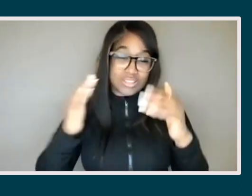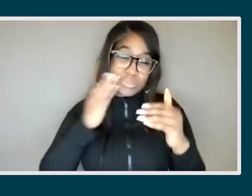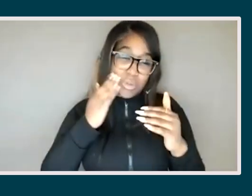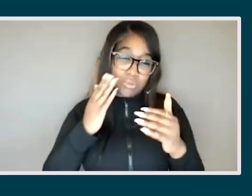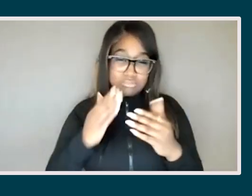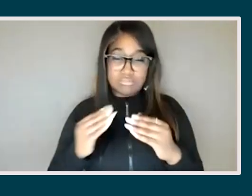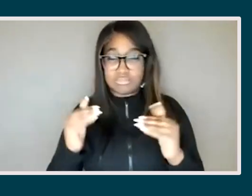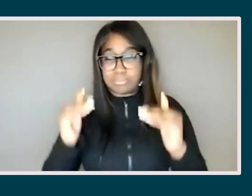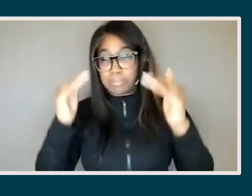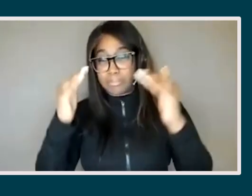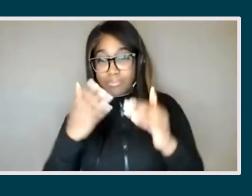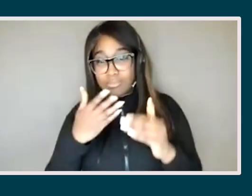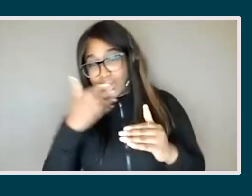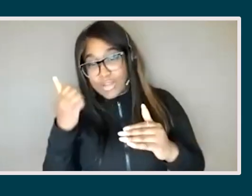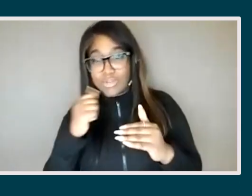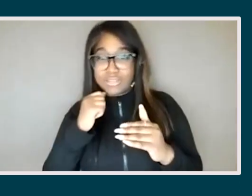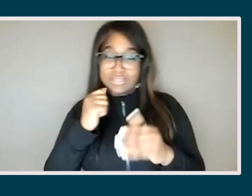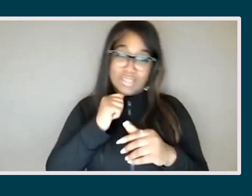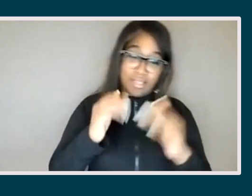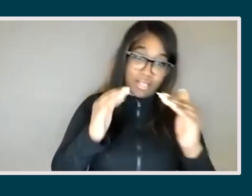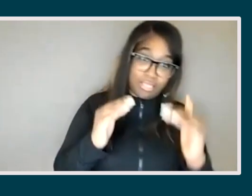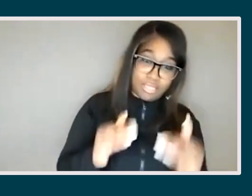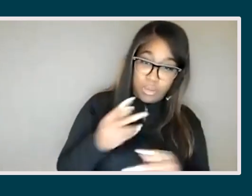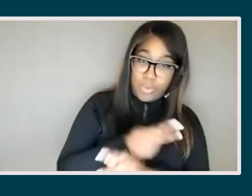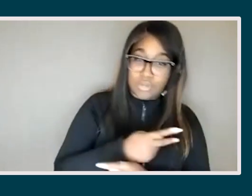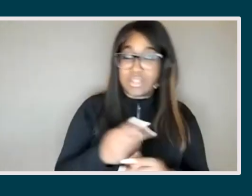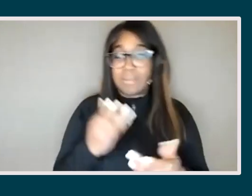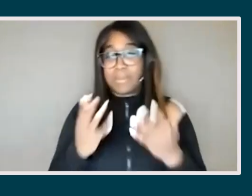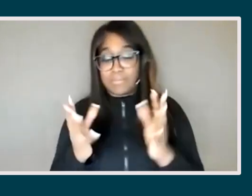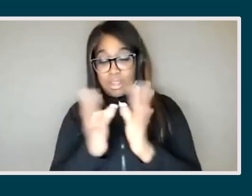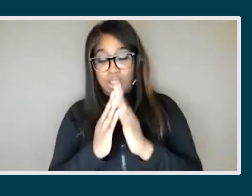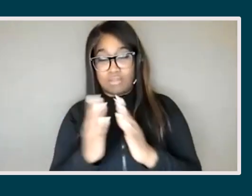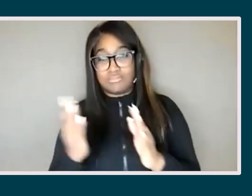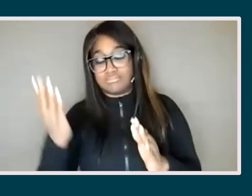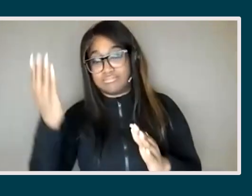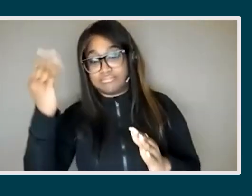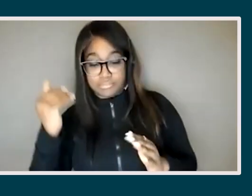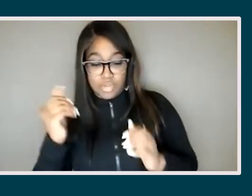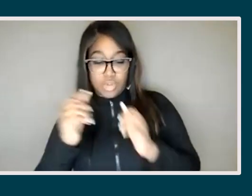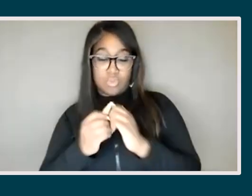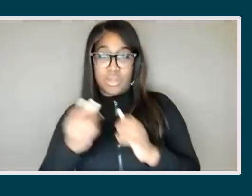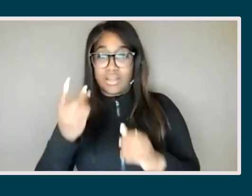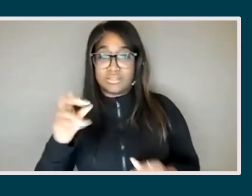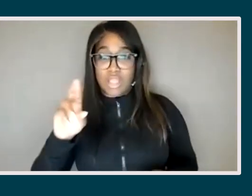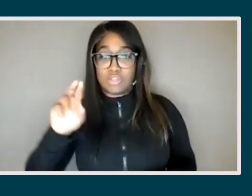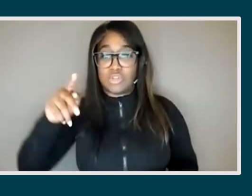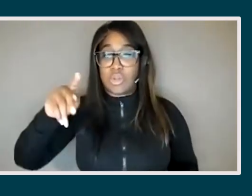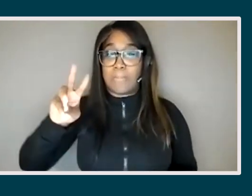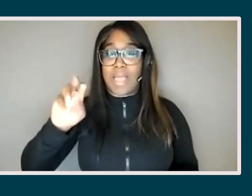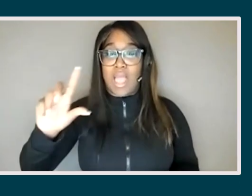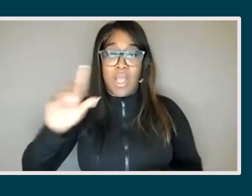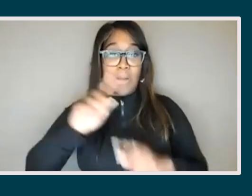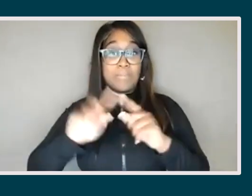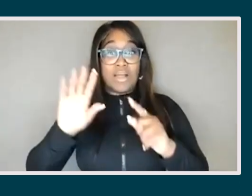was at last week, where one of the speakers, and it might have been Dr. Powell, I'm not sure, but somebody said the arc of